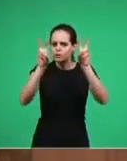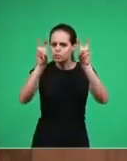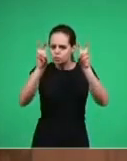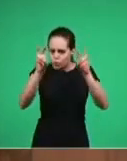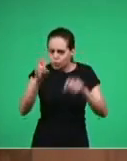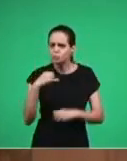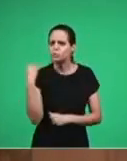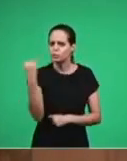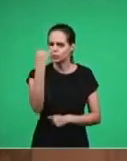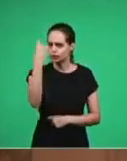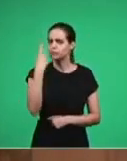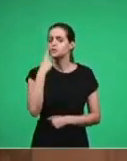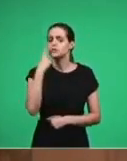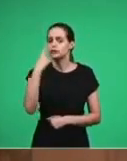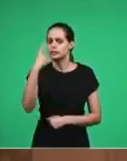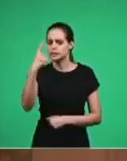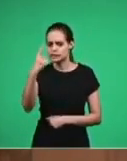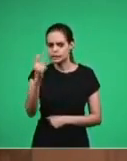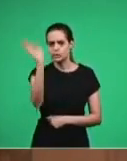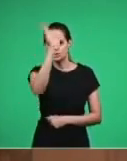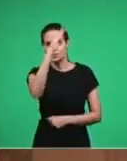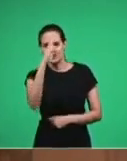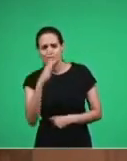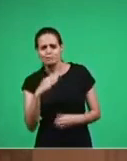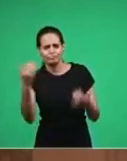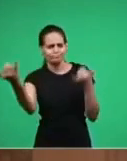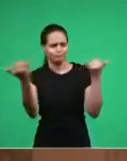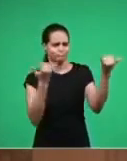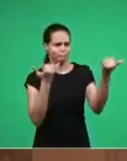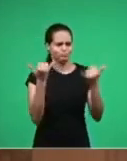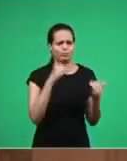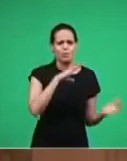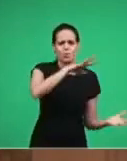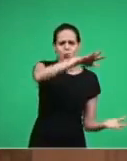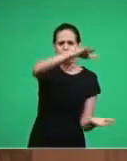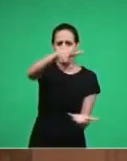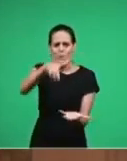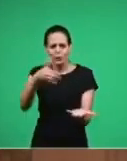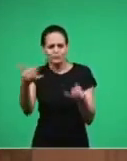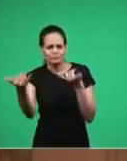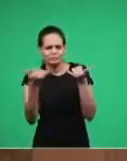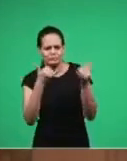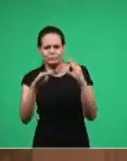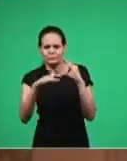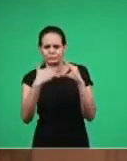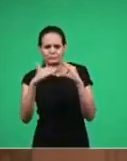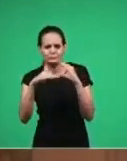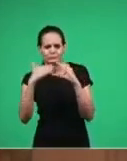topic to us that we want to make sure everyone understands fully.